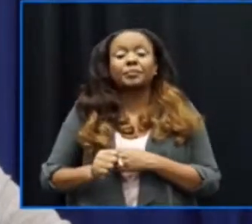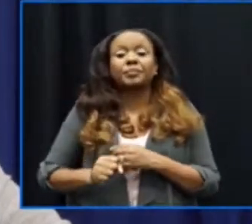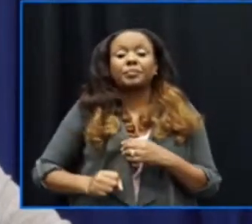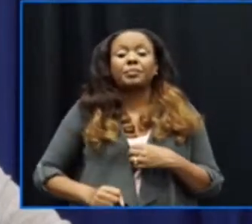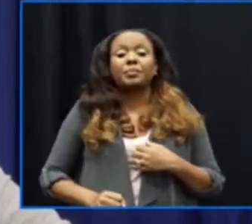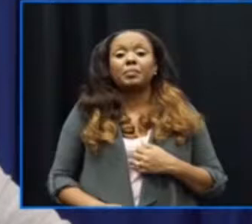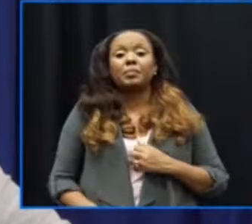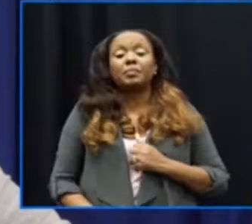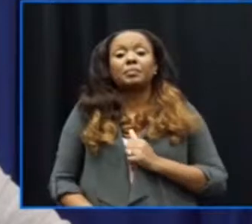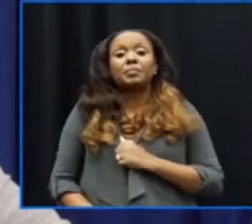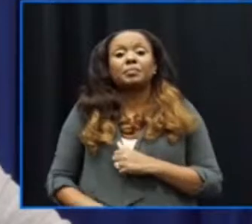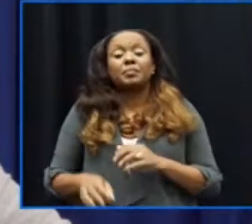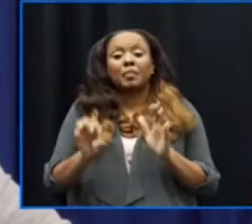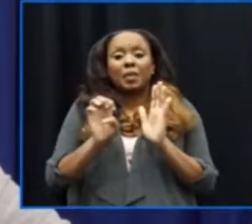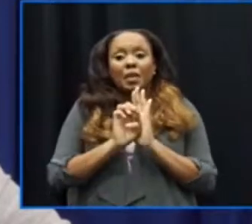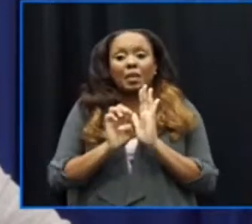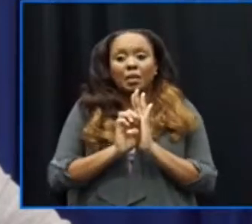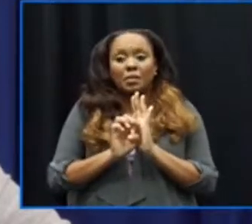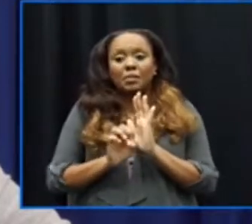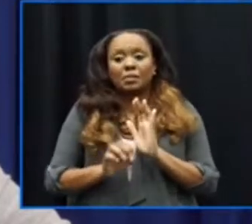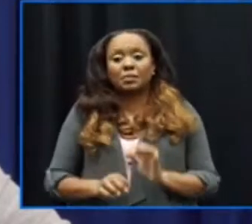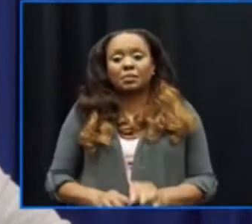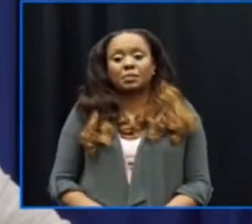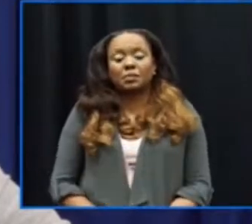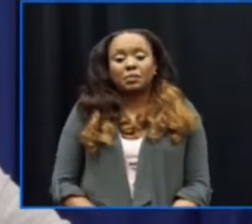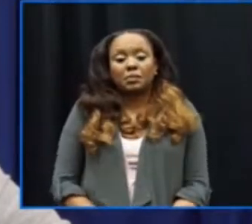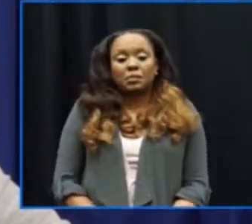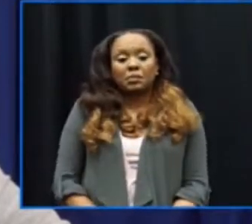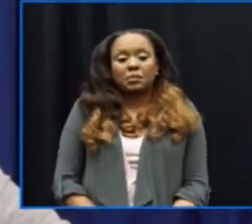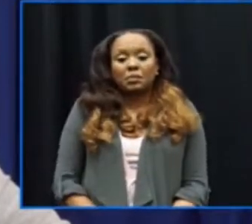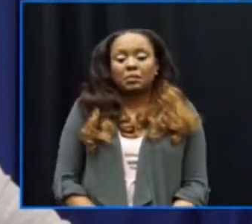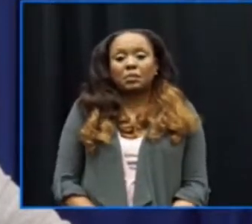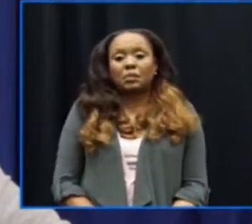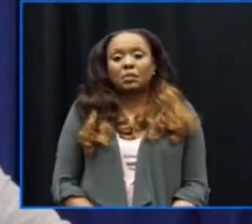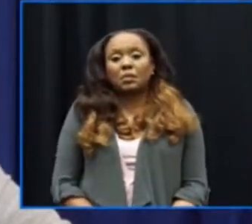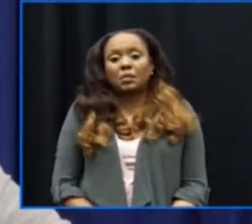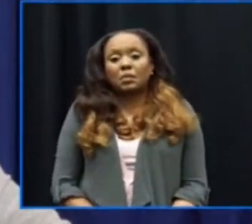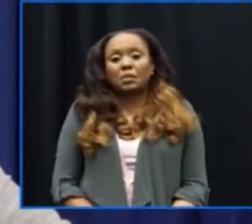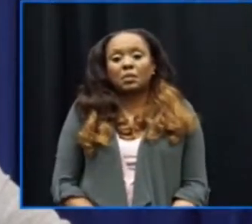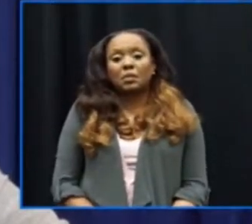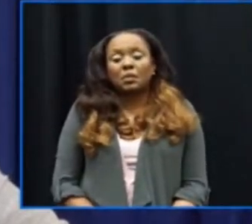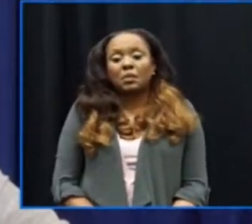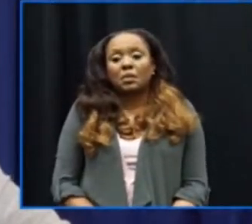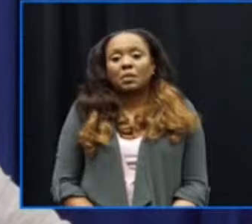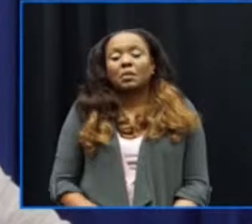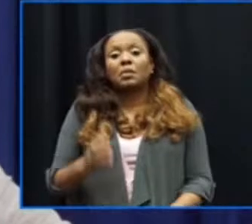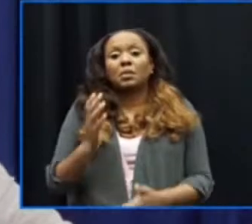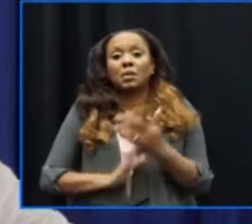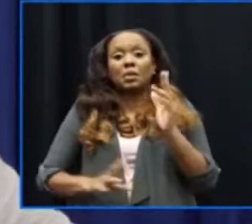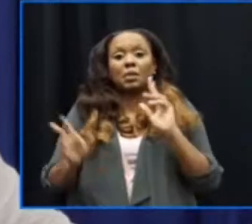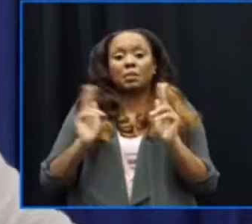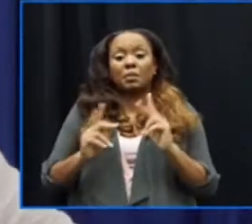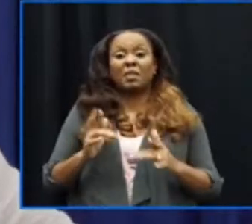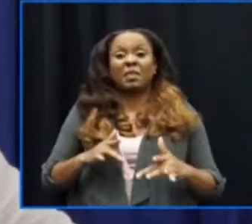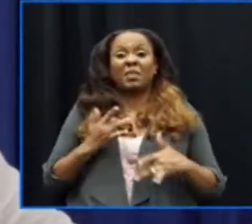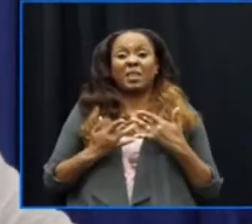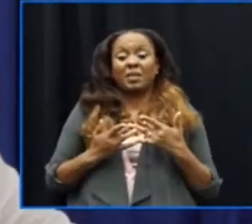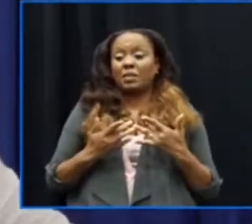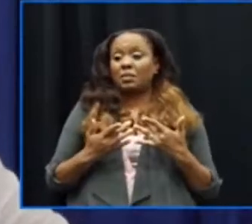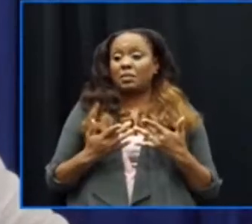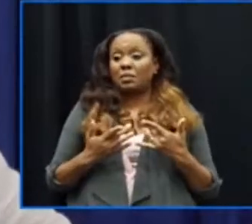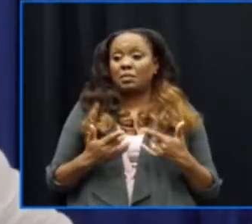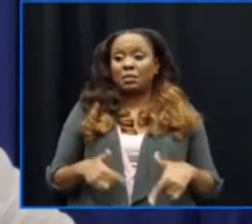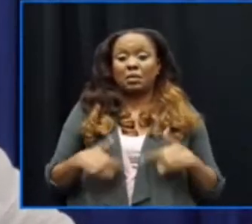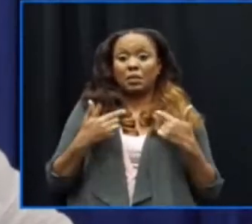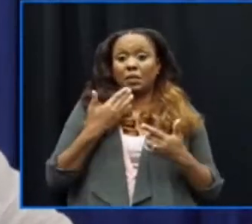people, for example, who may feel that it is okay to live out good now, but look at outside.